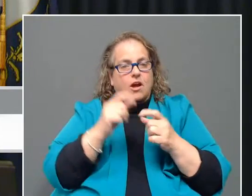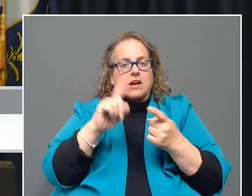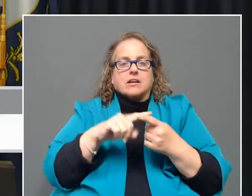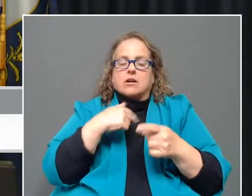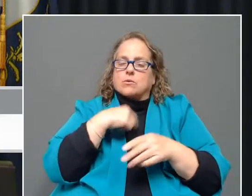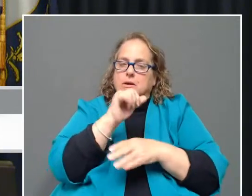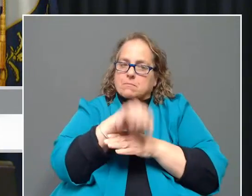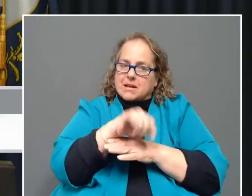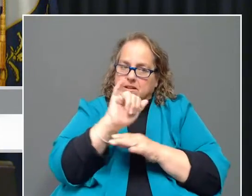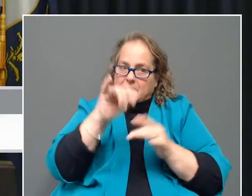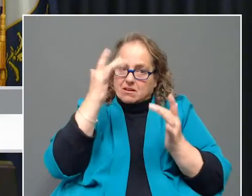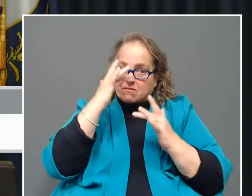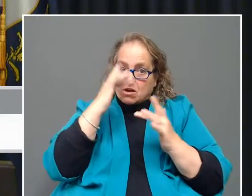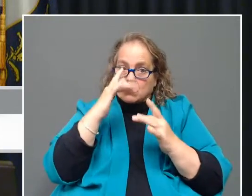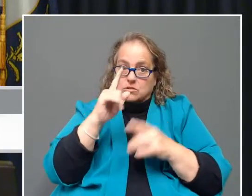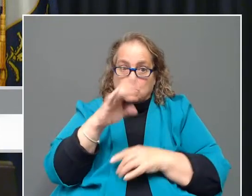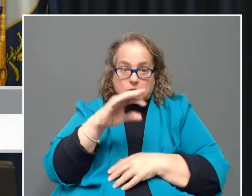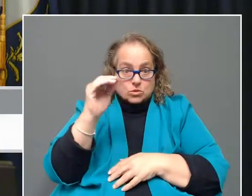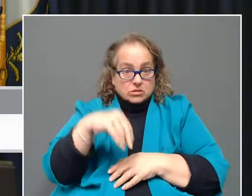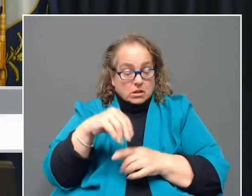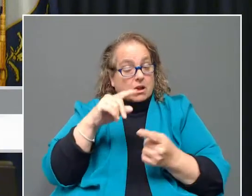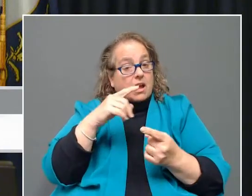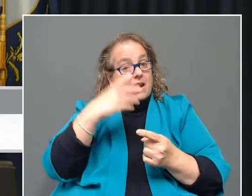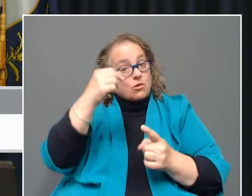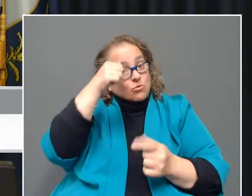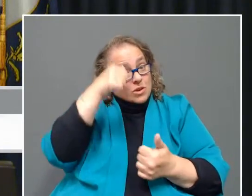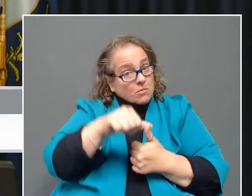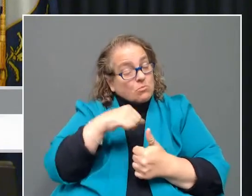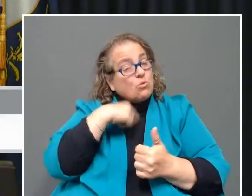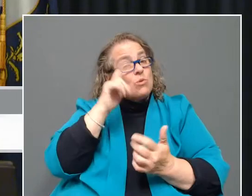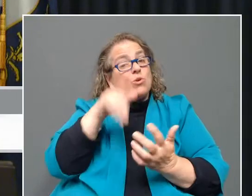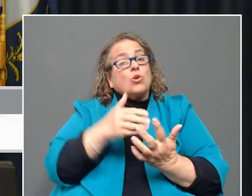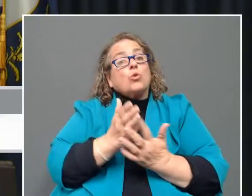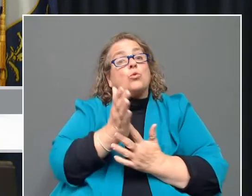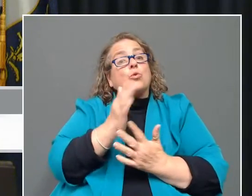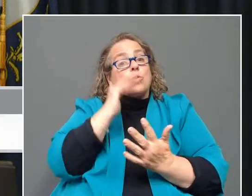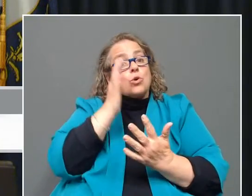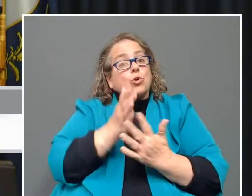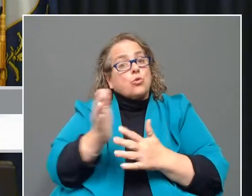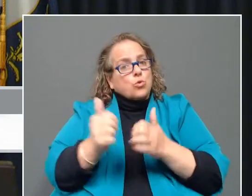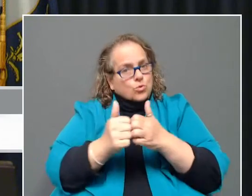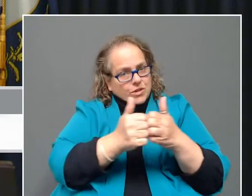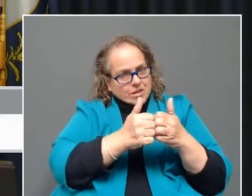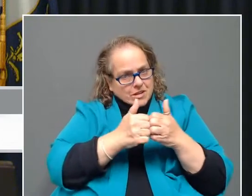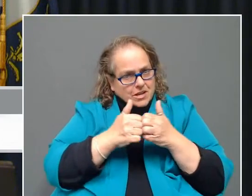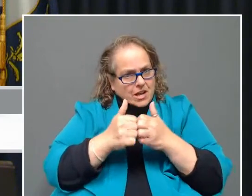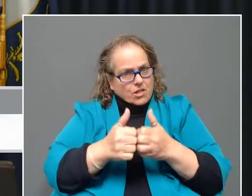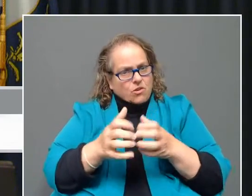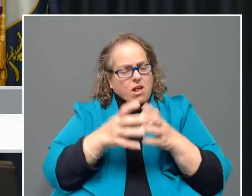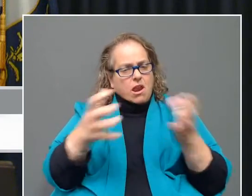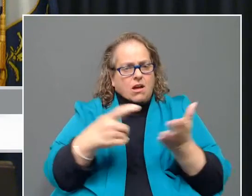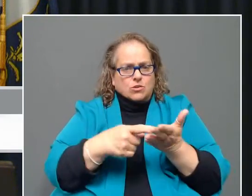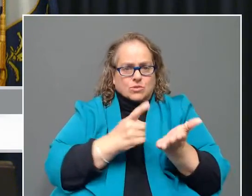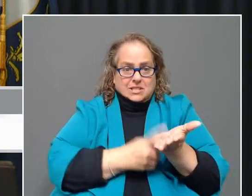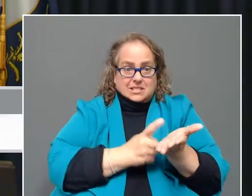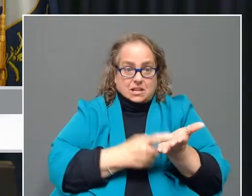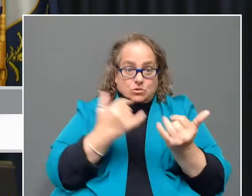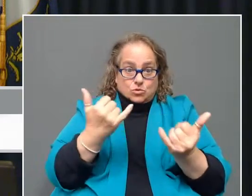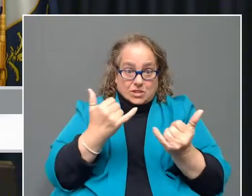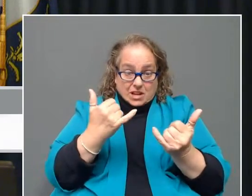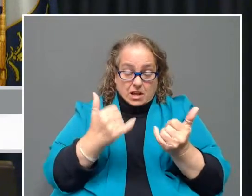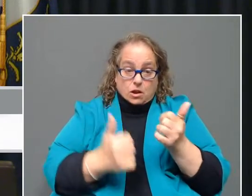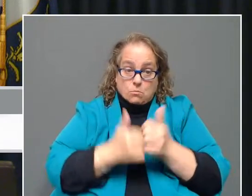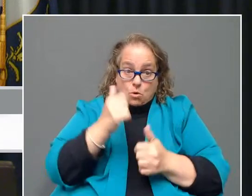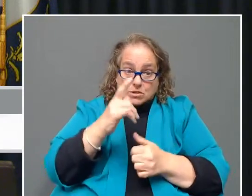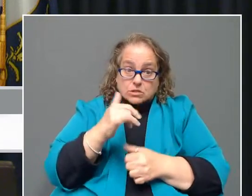and remember that we're going to get through this, and we're going to get through this together. A lot to go over today, primarily good